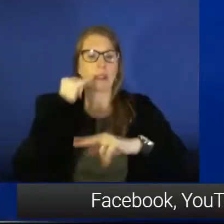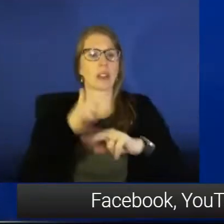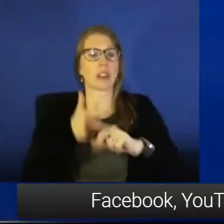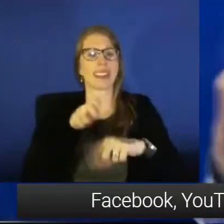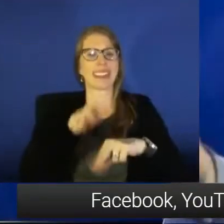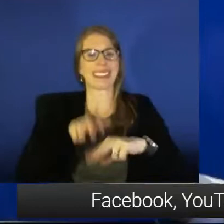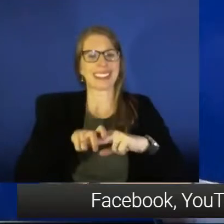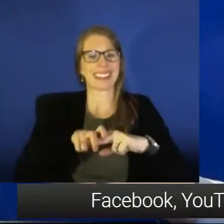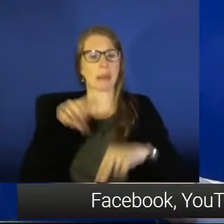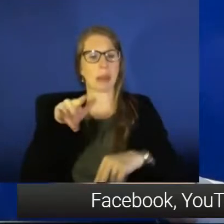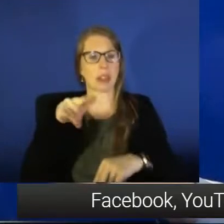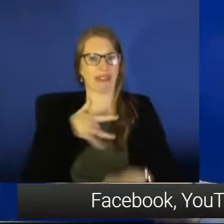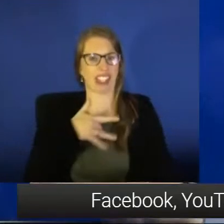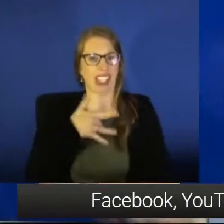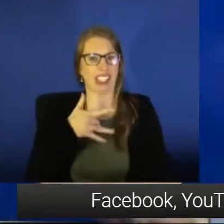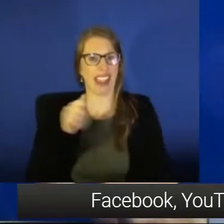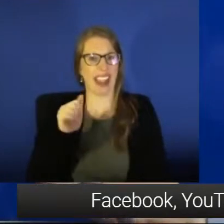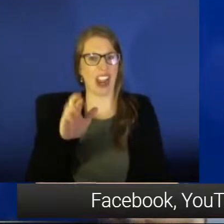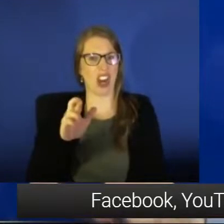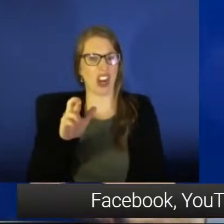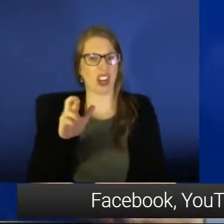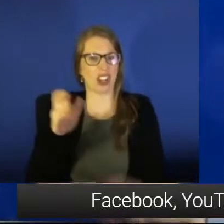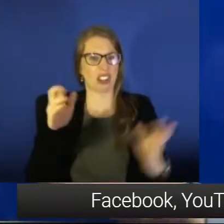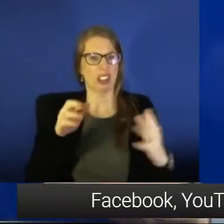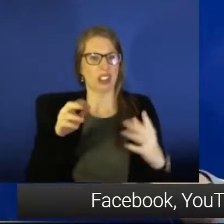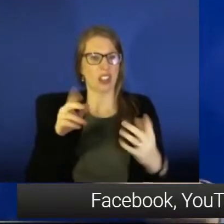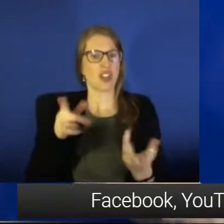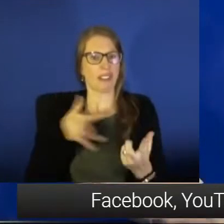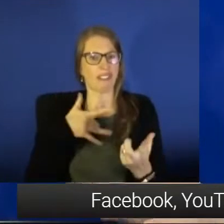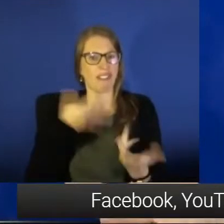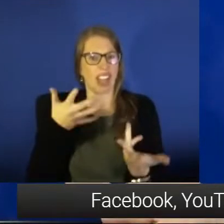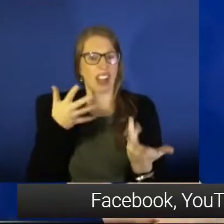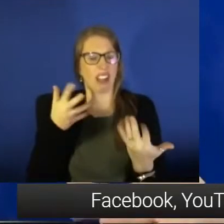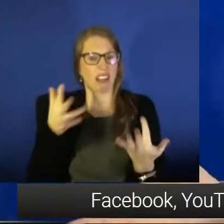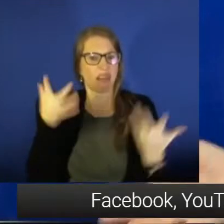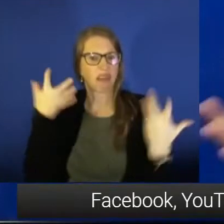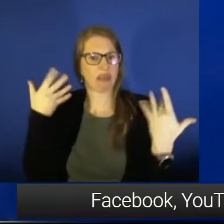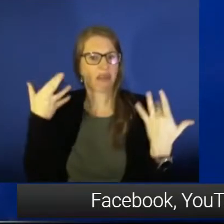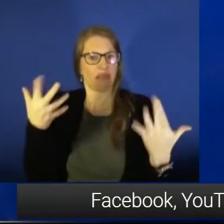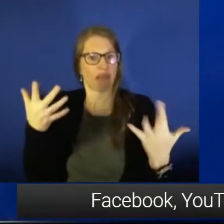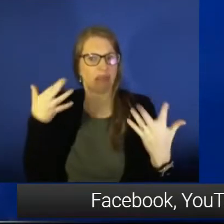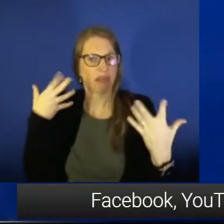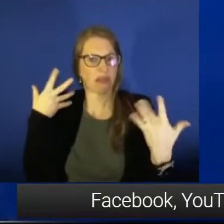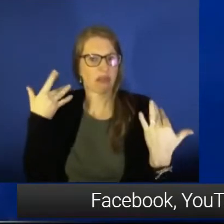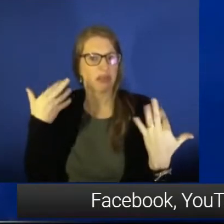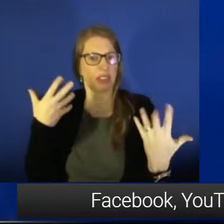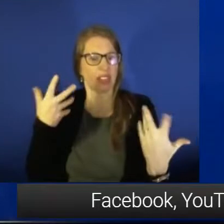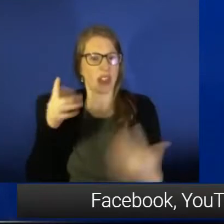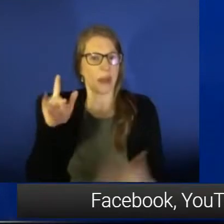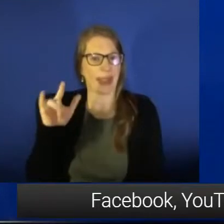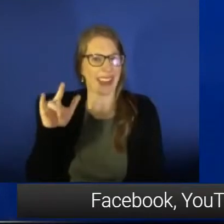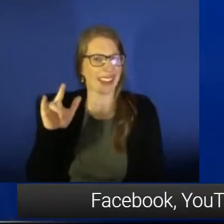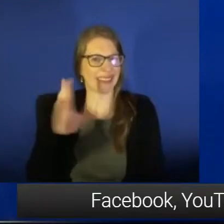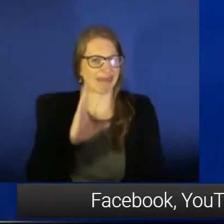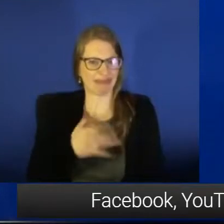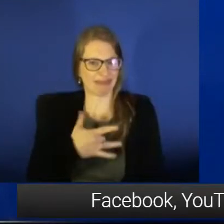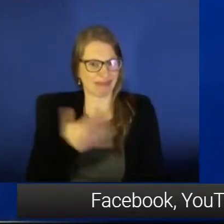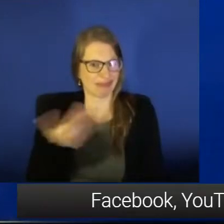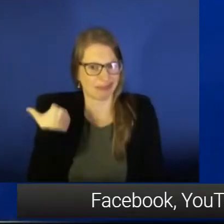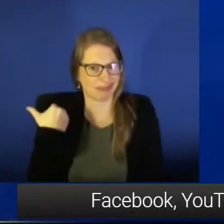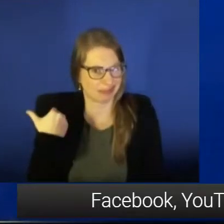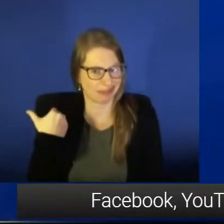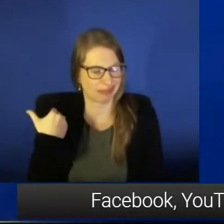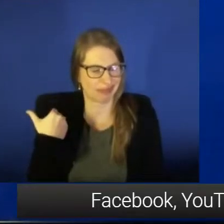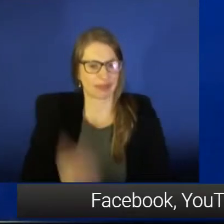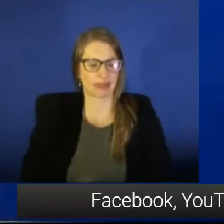feel the air movement. It's like when you sit here in the studio, you can feel the air movement. You can feel the air moving in the plane. And before, it wasn't like that as much. And so they really have